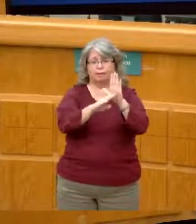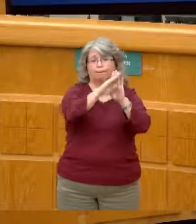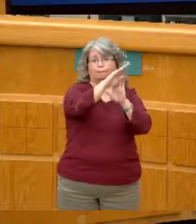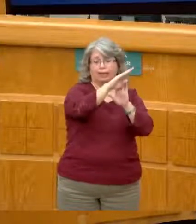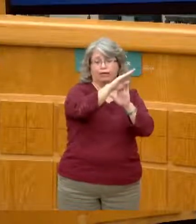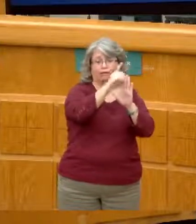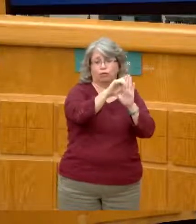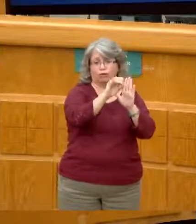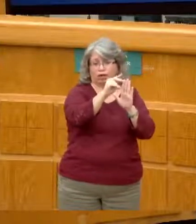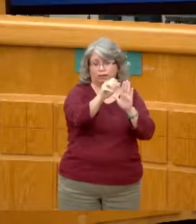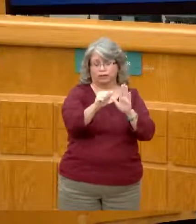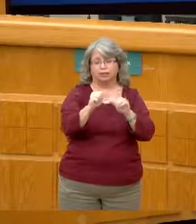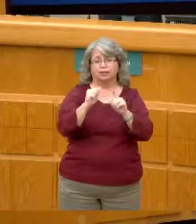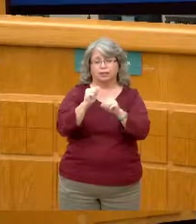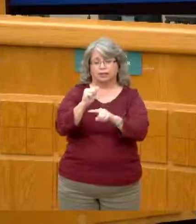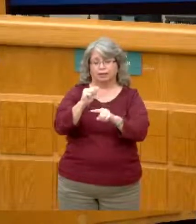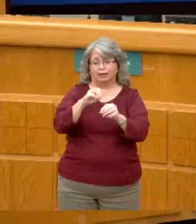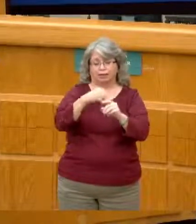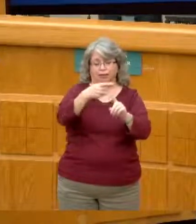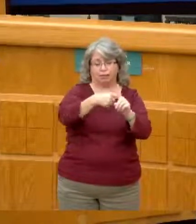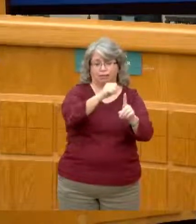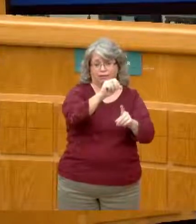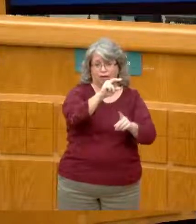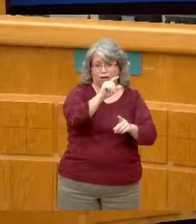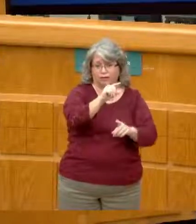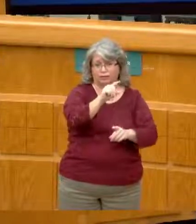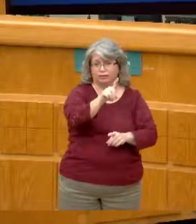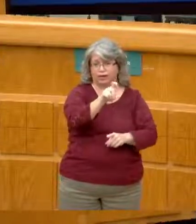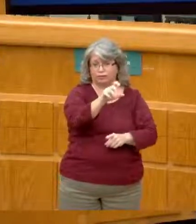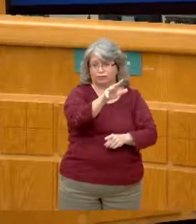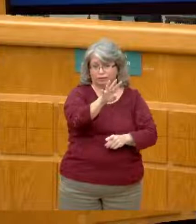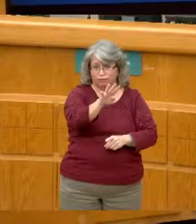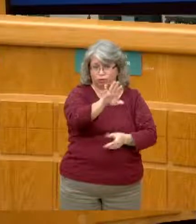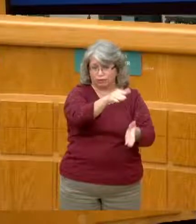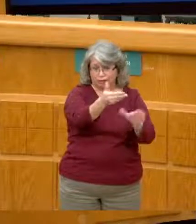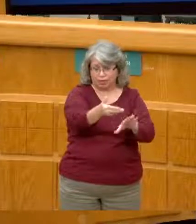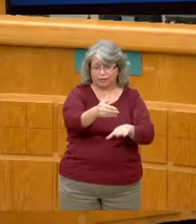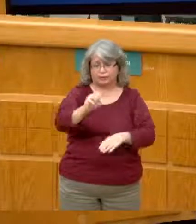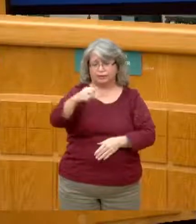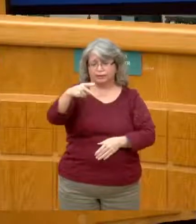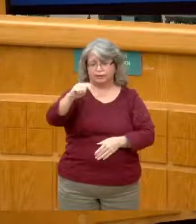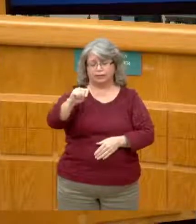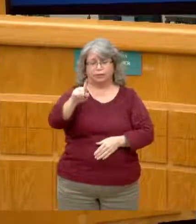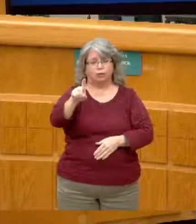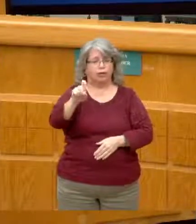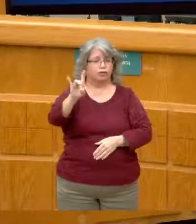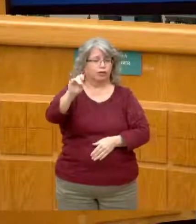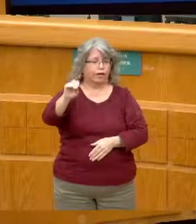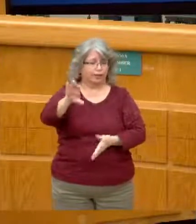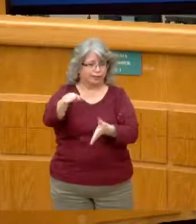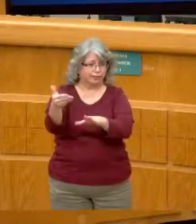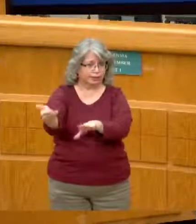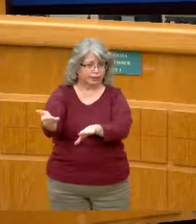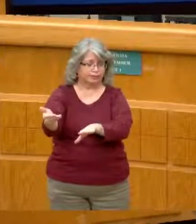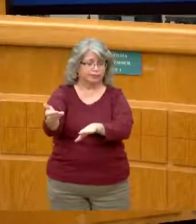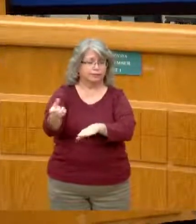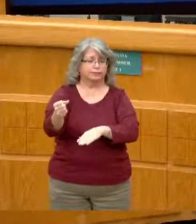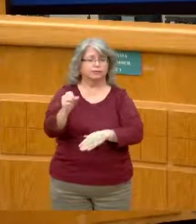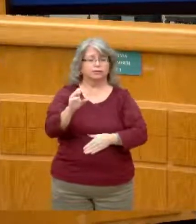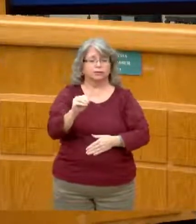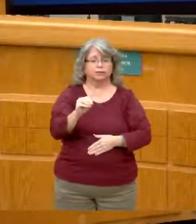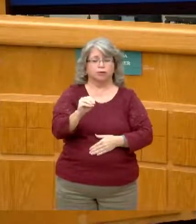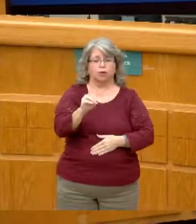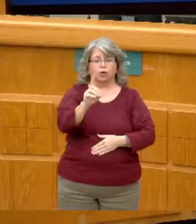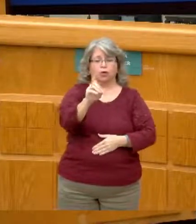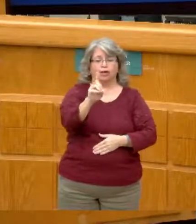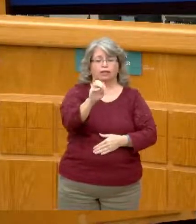we had 154 deaths, and then the next month of September, we had 180 deaths. So Delta was a